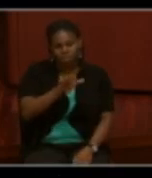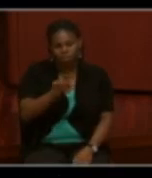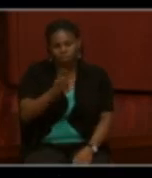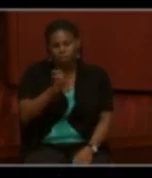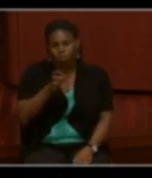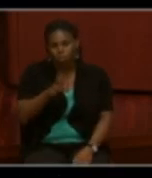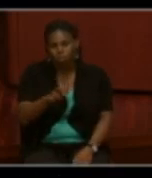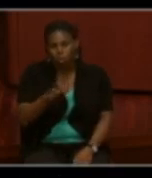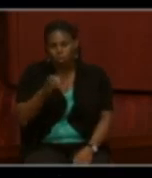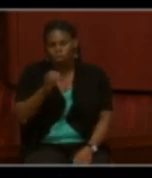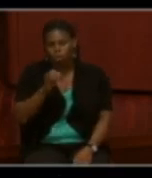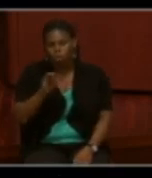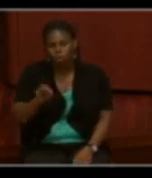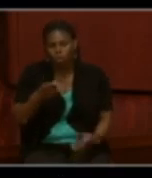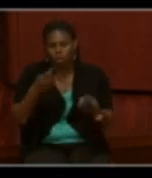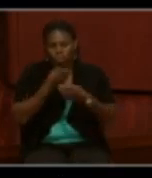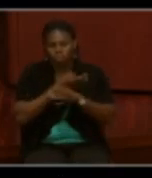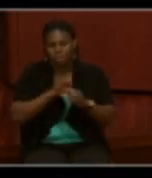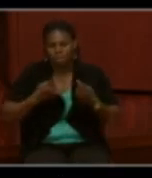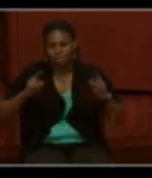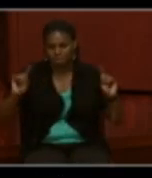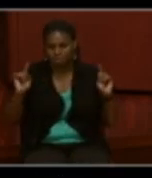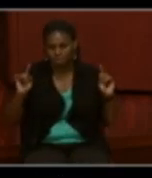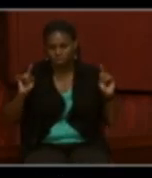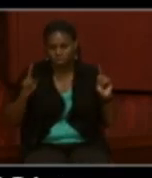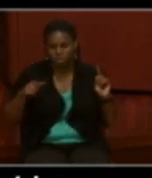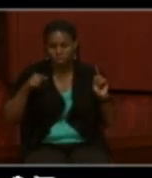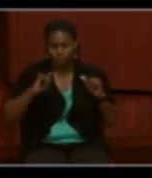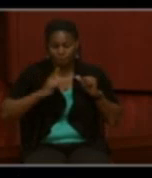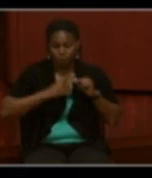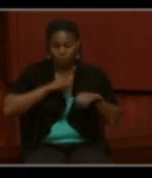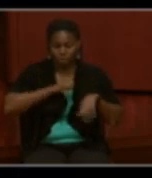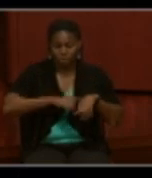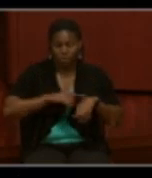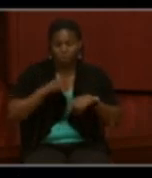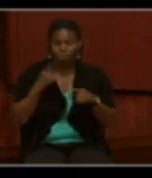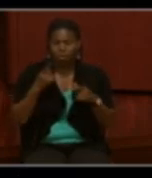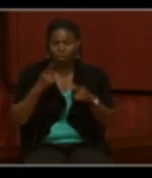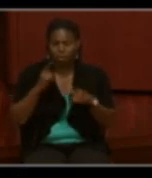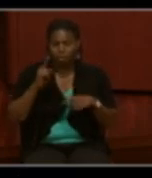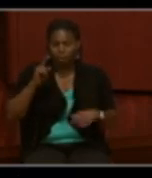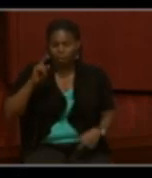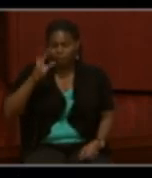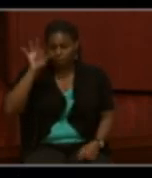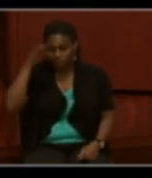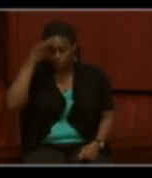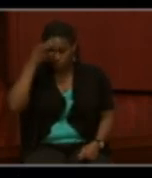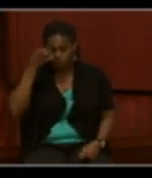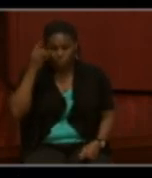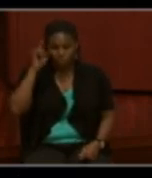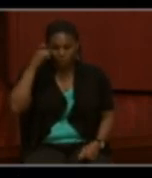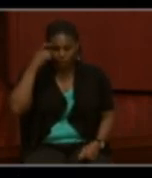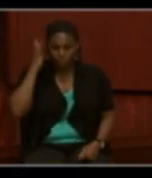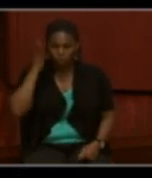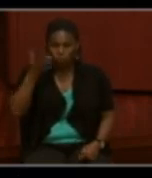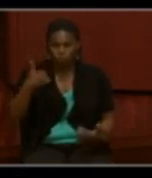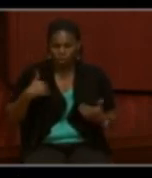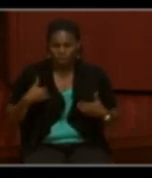of emancipation, because this is the first time that the federal government is going to have direct